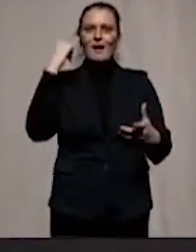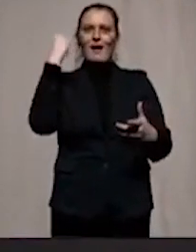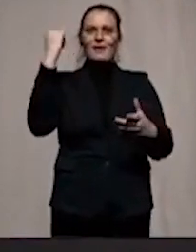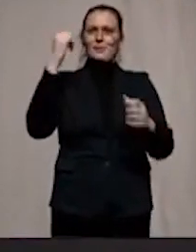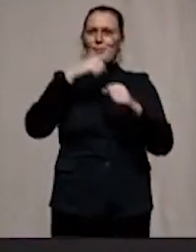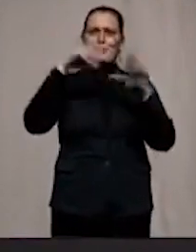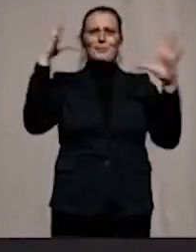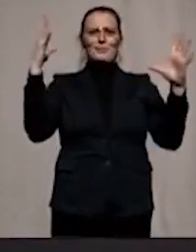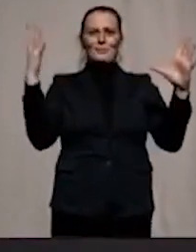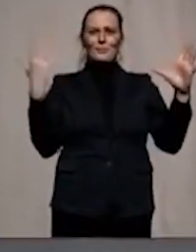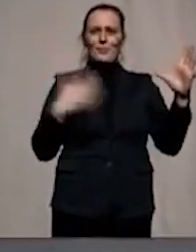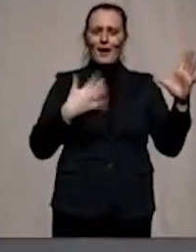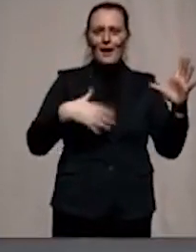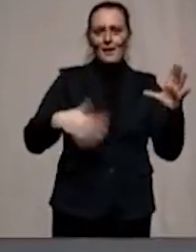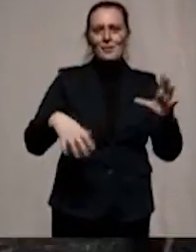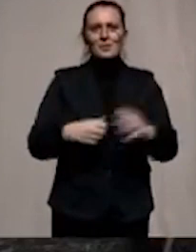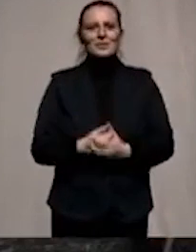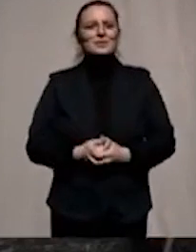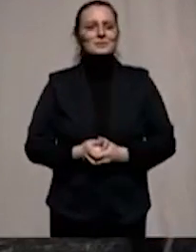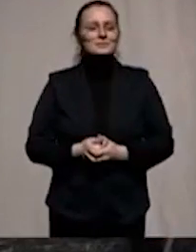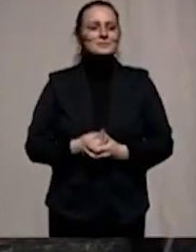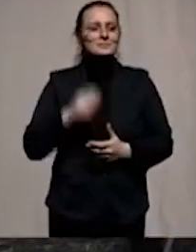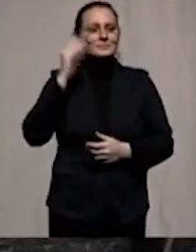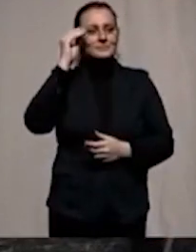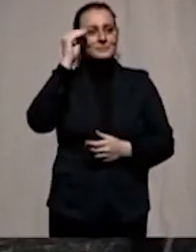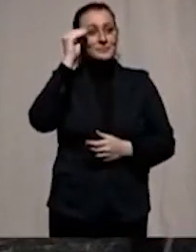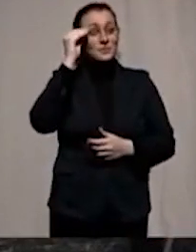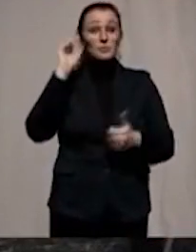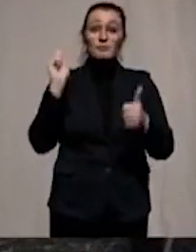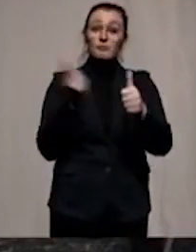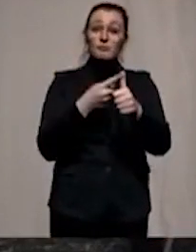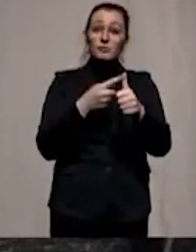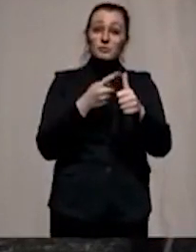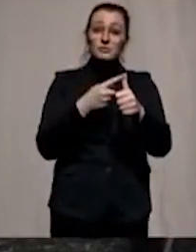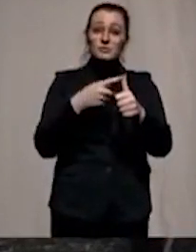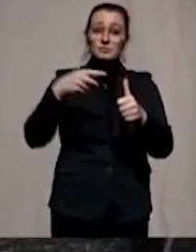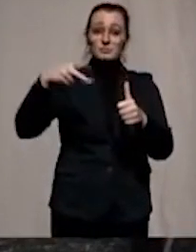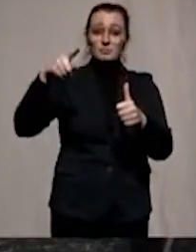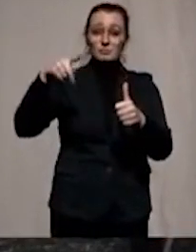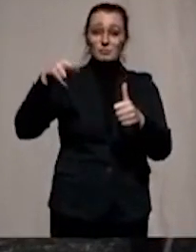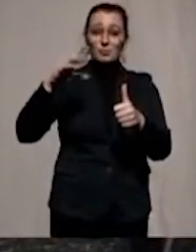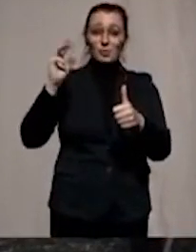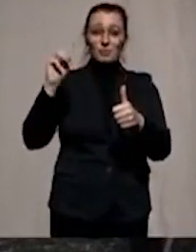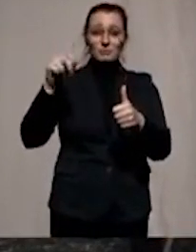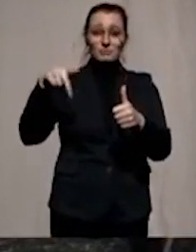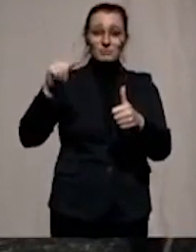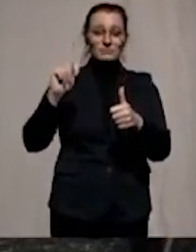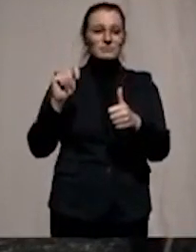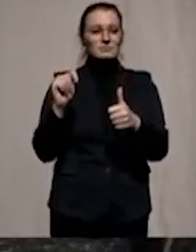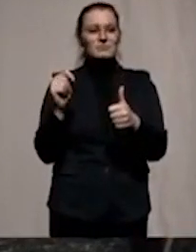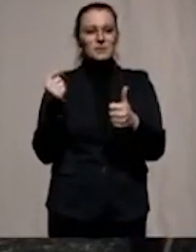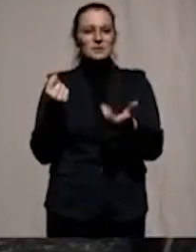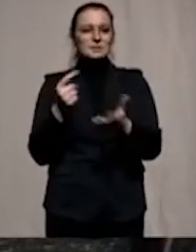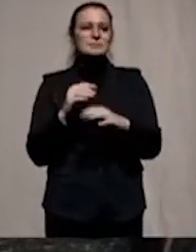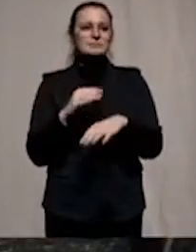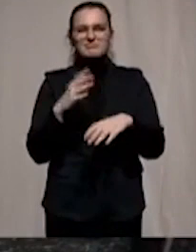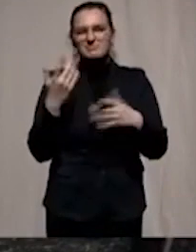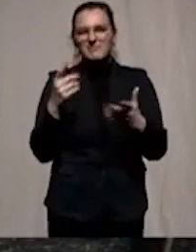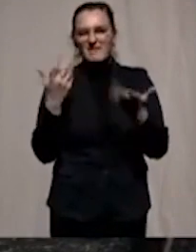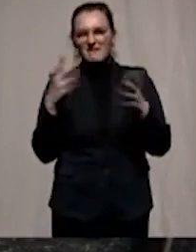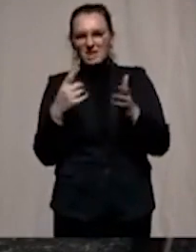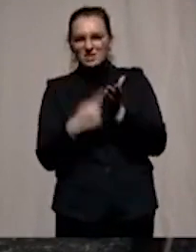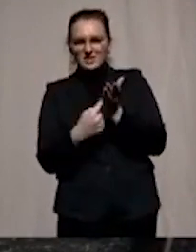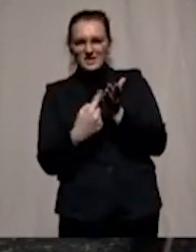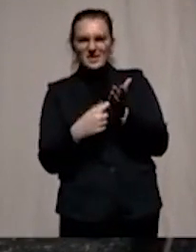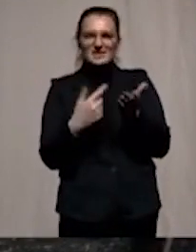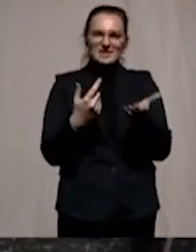alone. So our first prompt here, I already went through some helpful, stuff that you can use. We don't really need that, but your phone notepad's